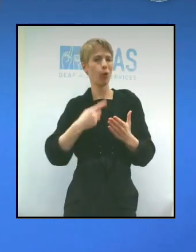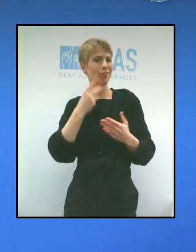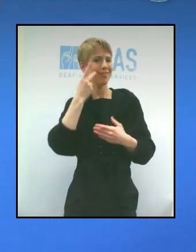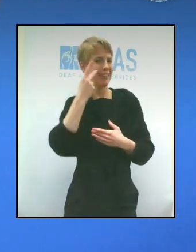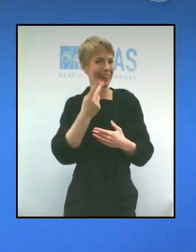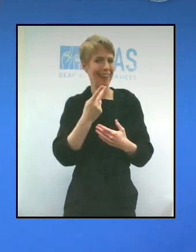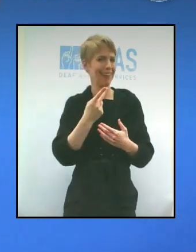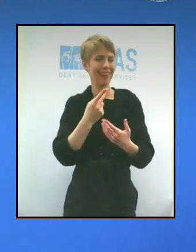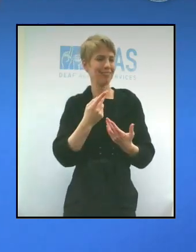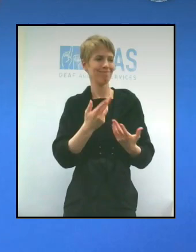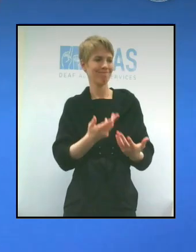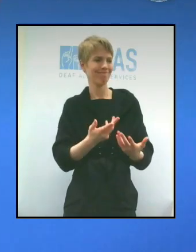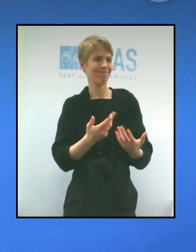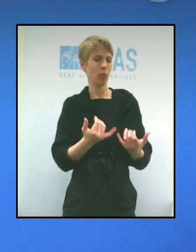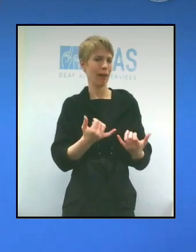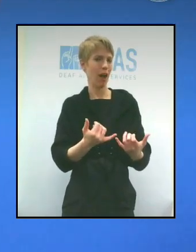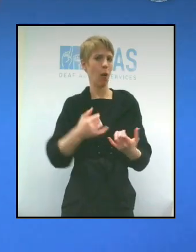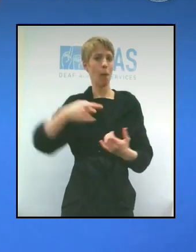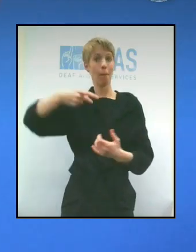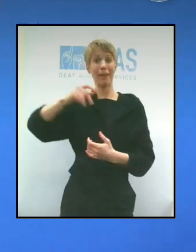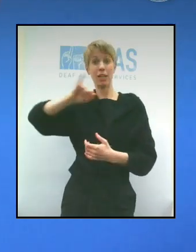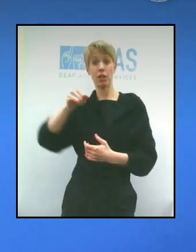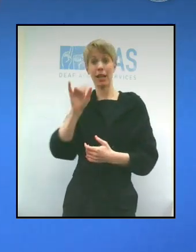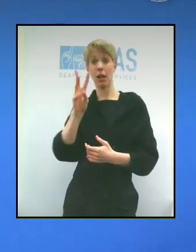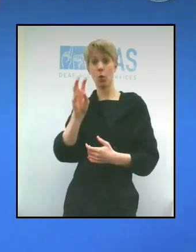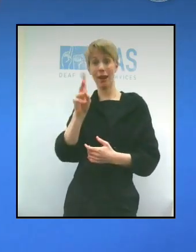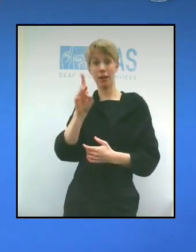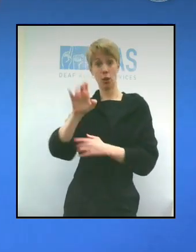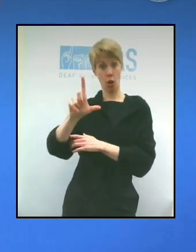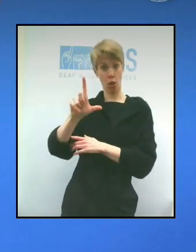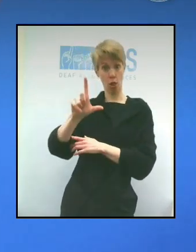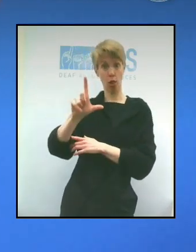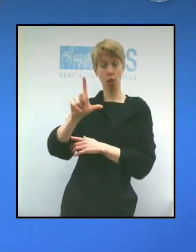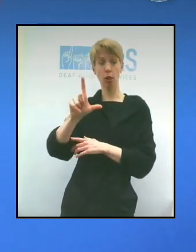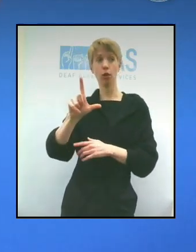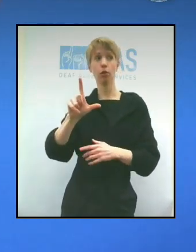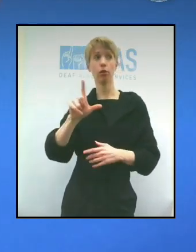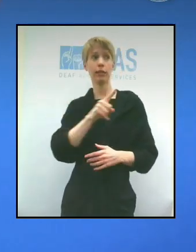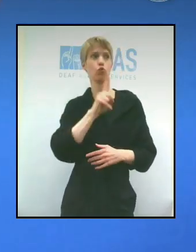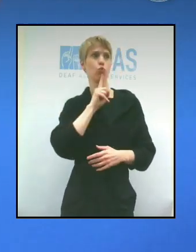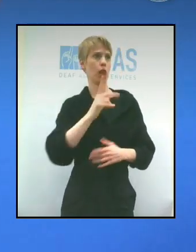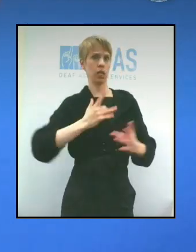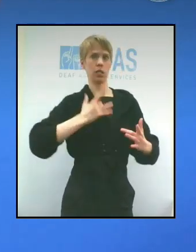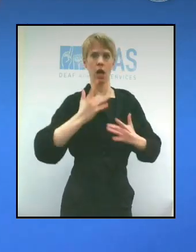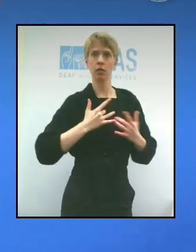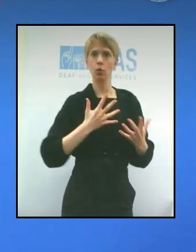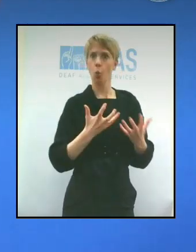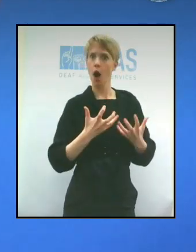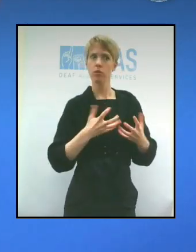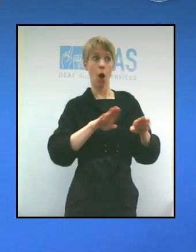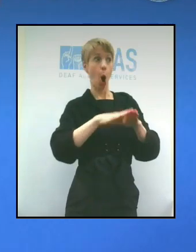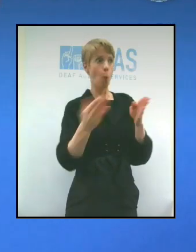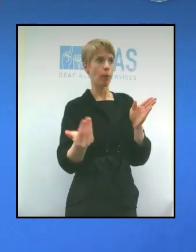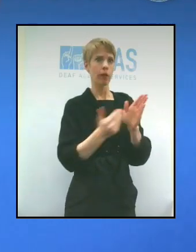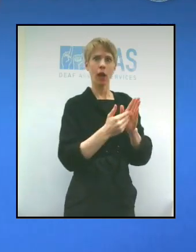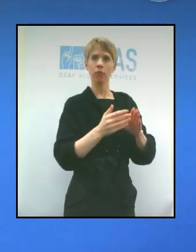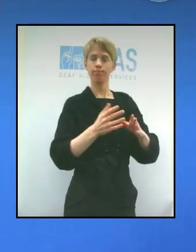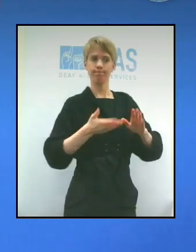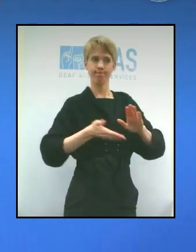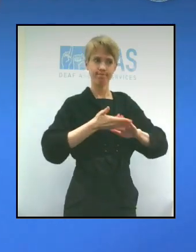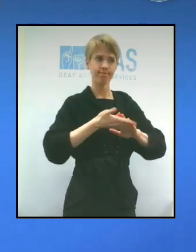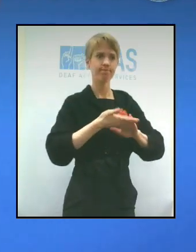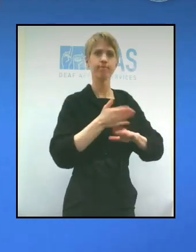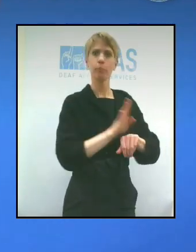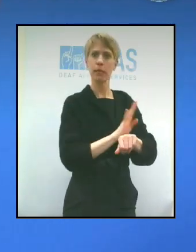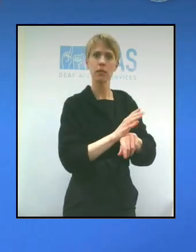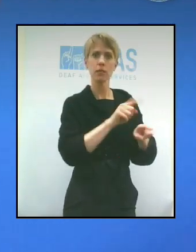Cattaraugus. I know P.J. Wendell, the county executive there, is very excited to want to reopen, but he's part of the region. And